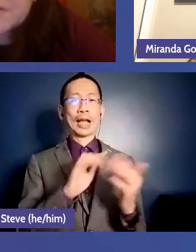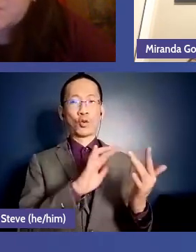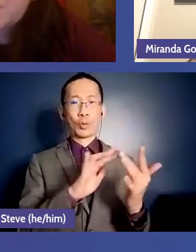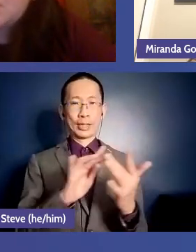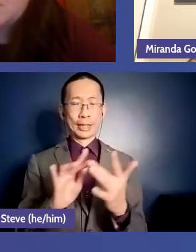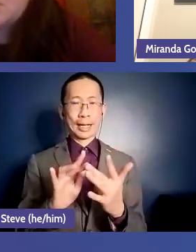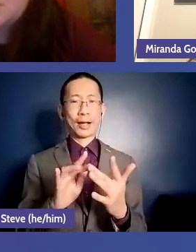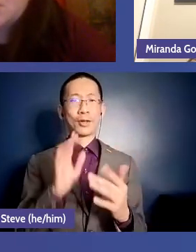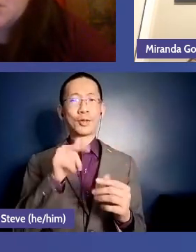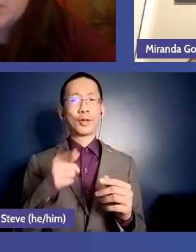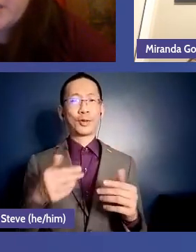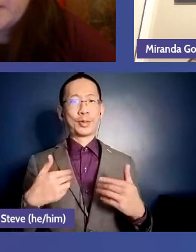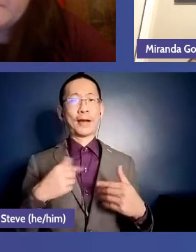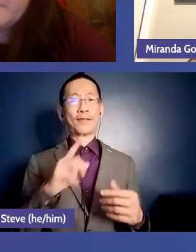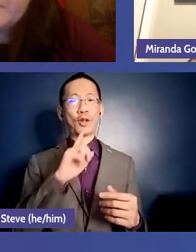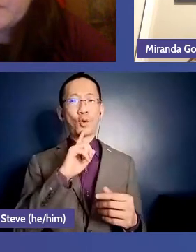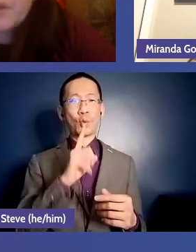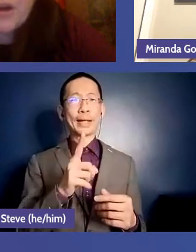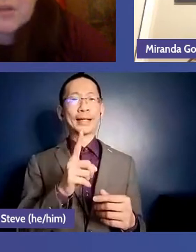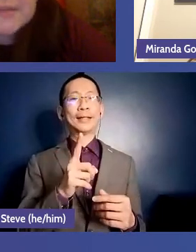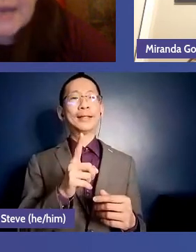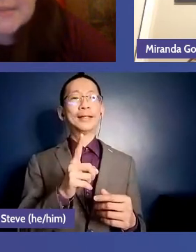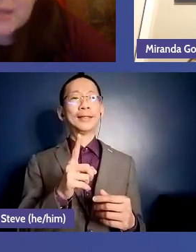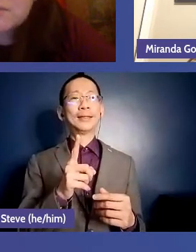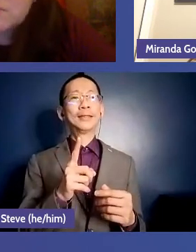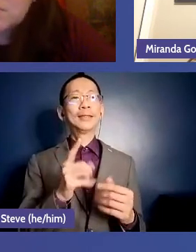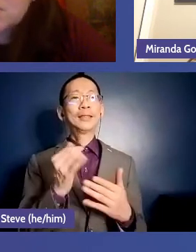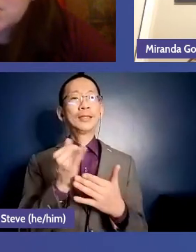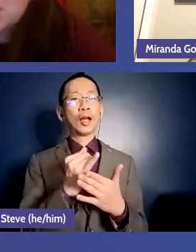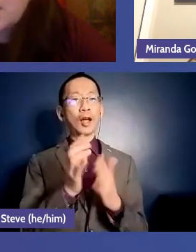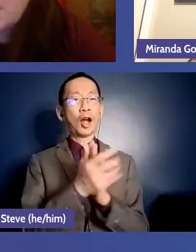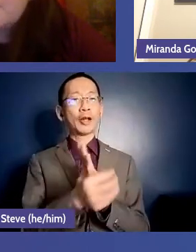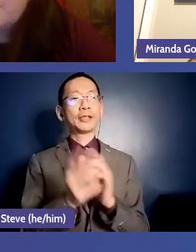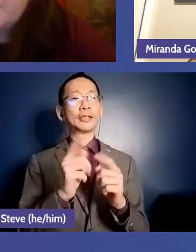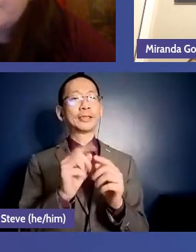know, there's a real, an art to asking.